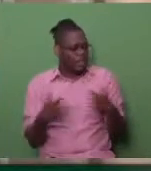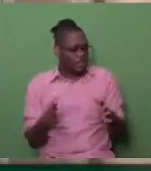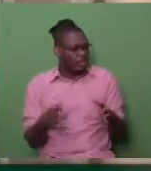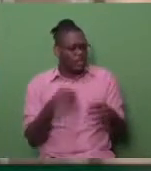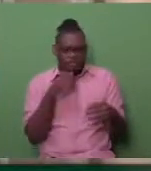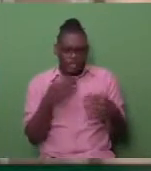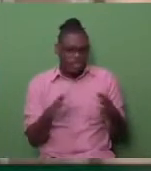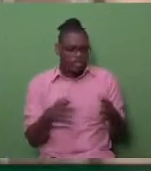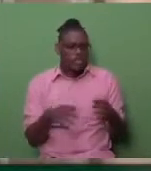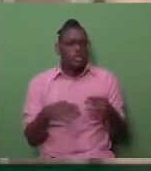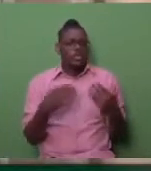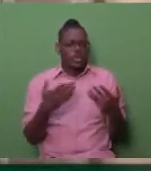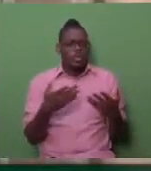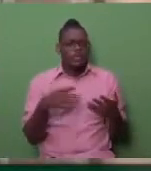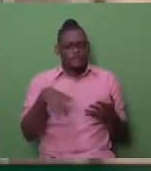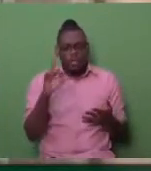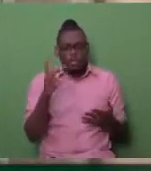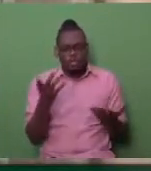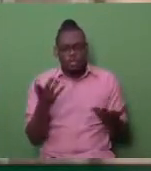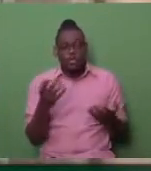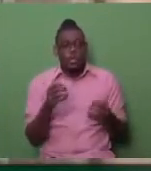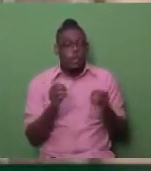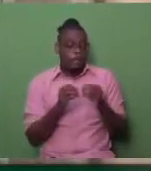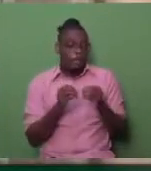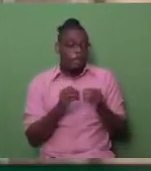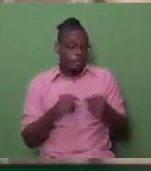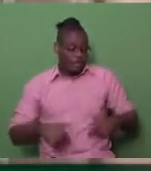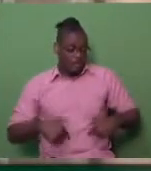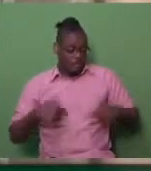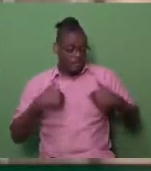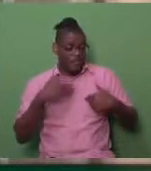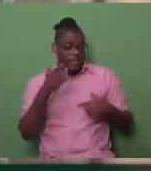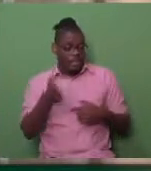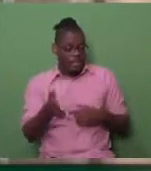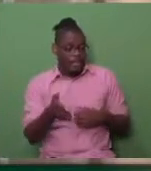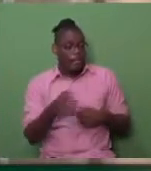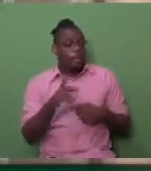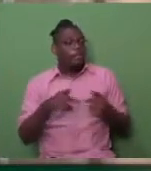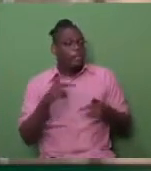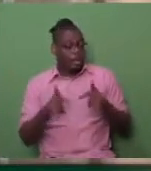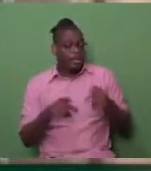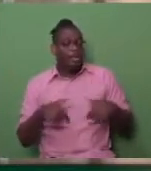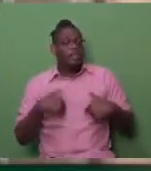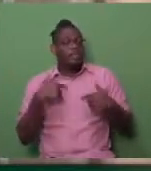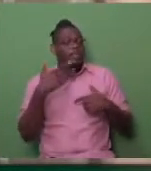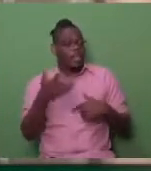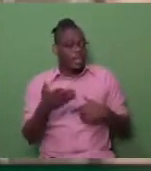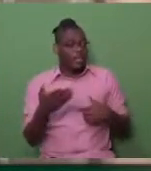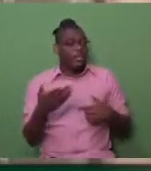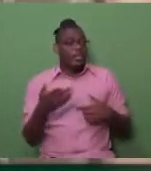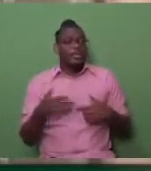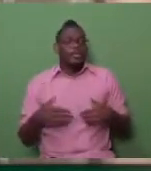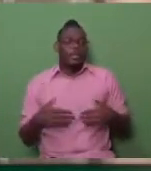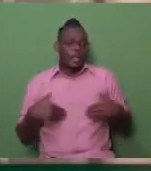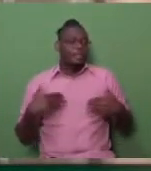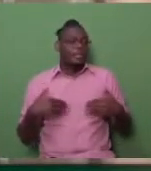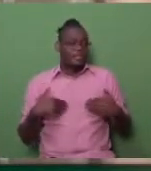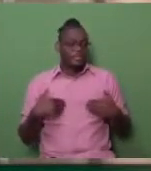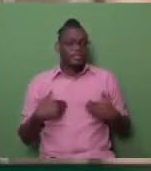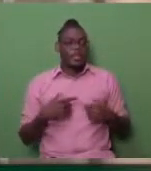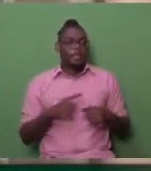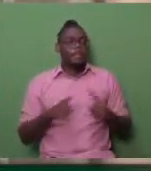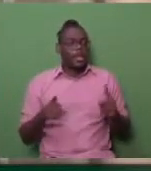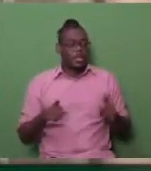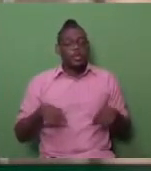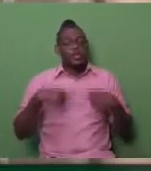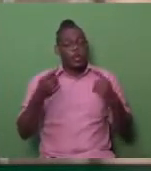about on the ridge that the MP for Barataria San Juan didn't know that no one was living there when